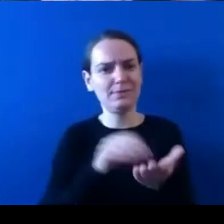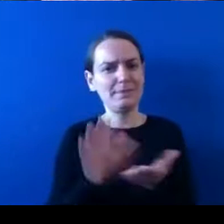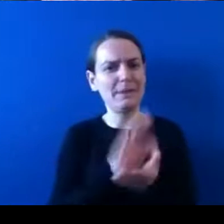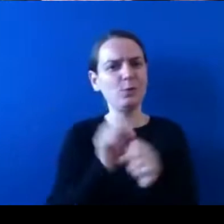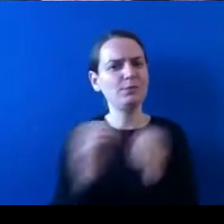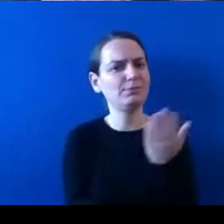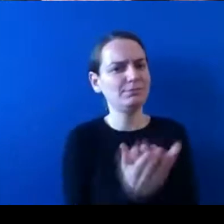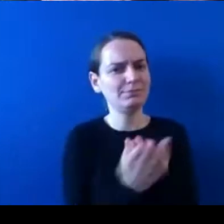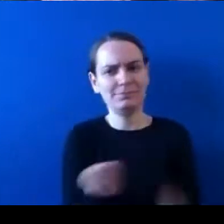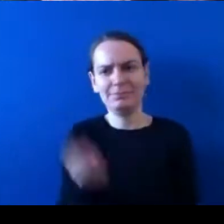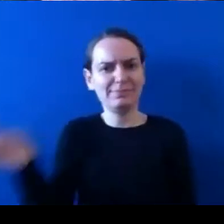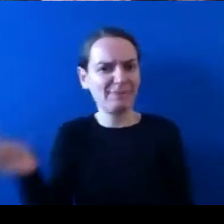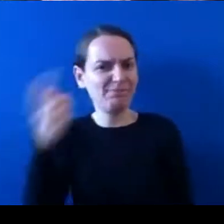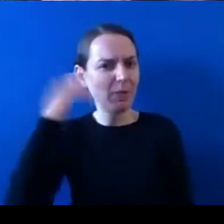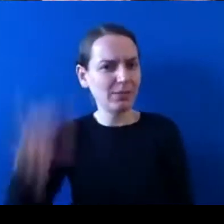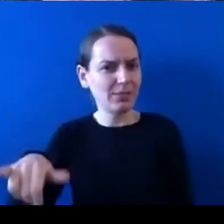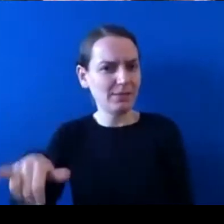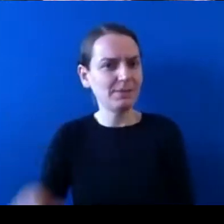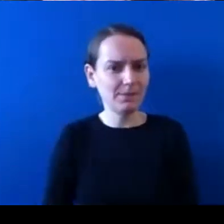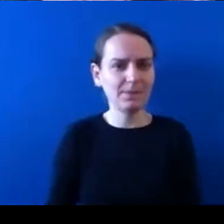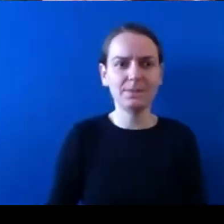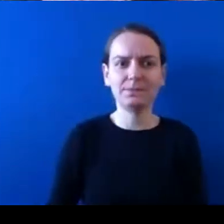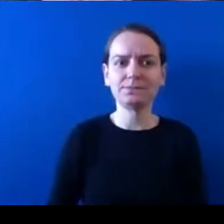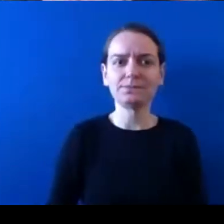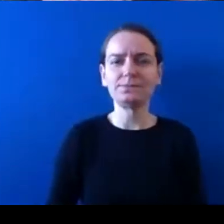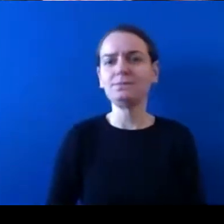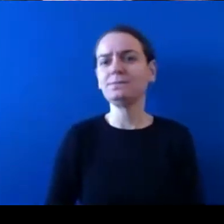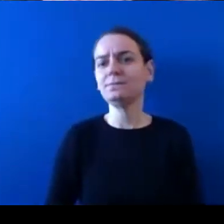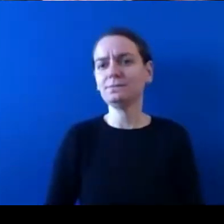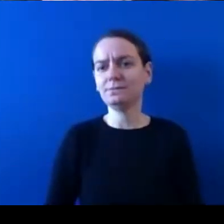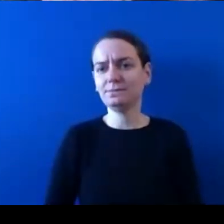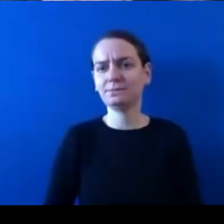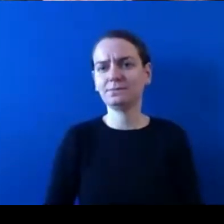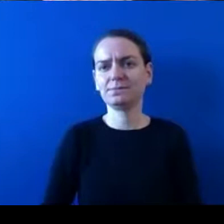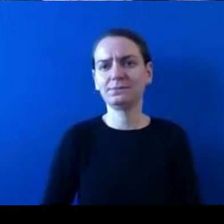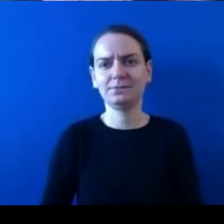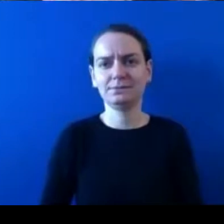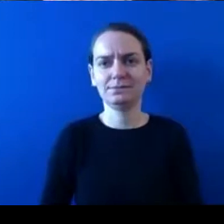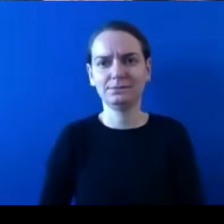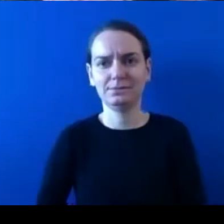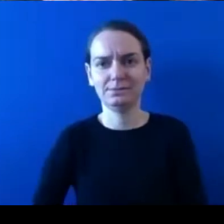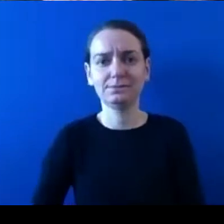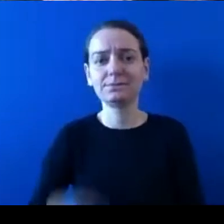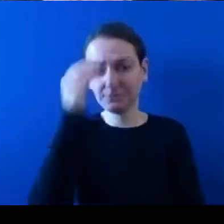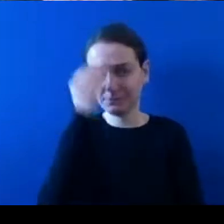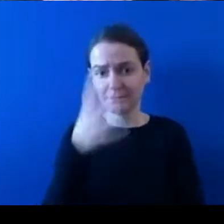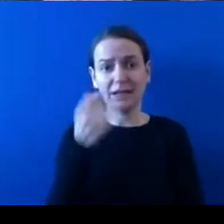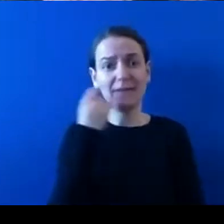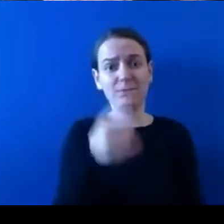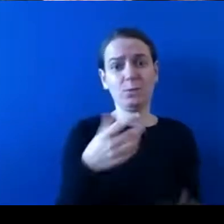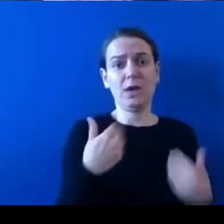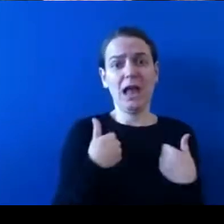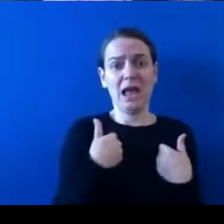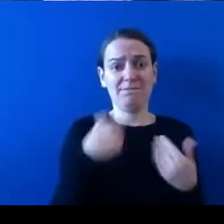You will need to get identification. You should obtain your DMV state real ID